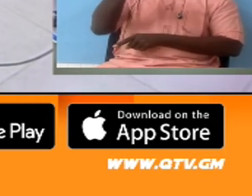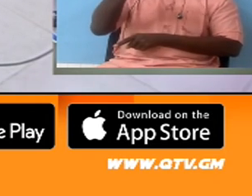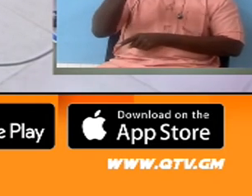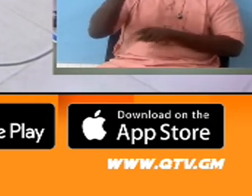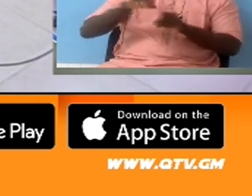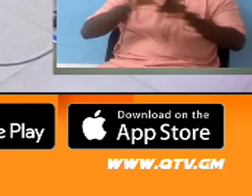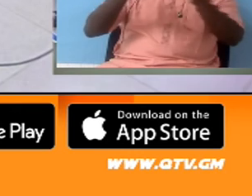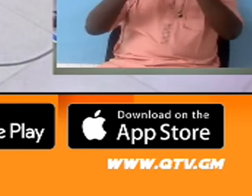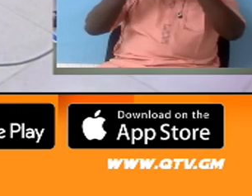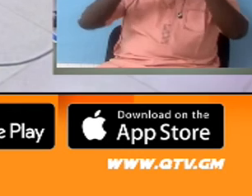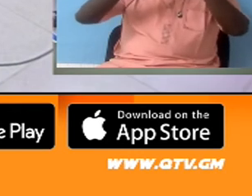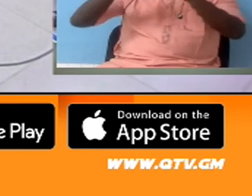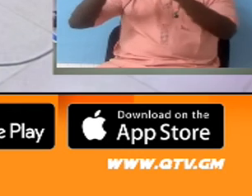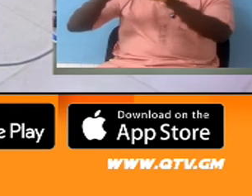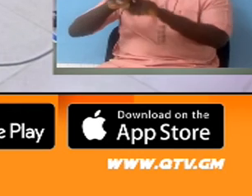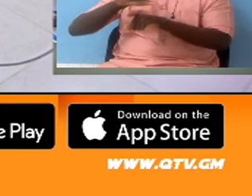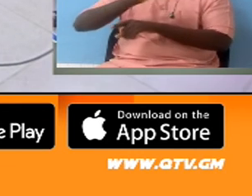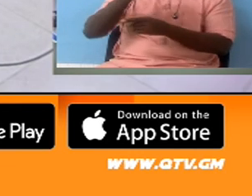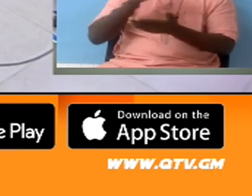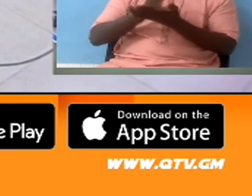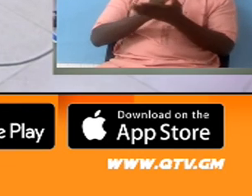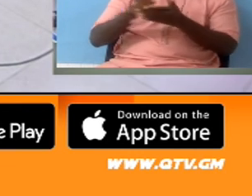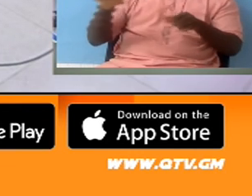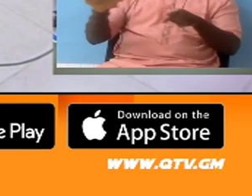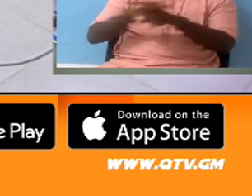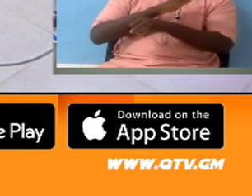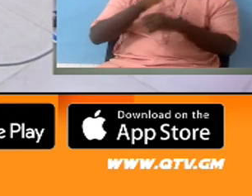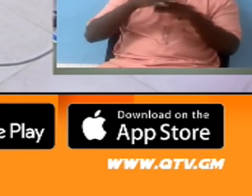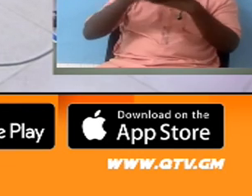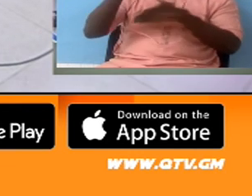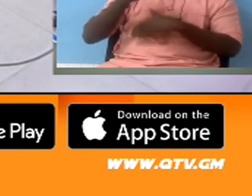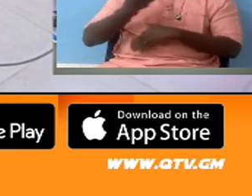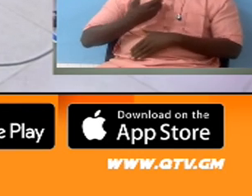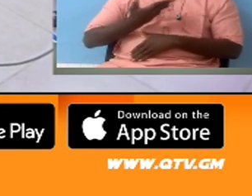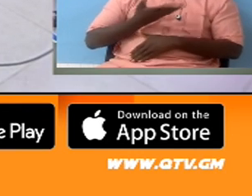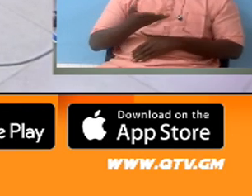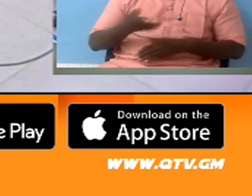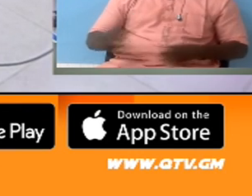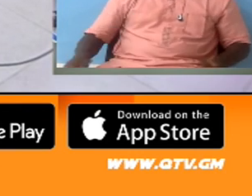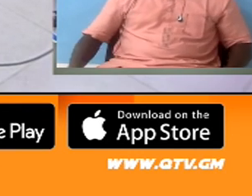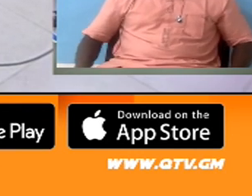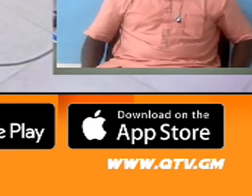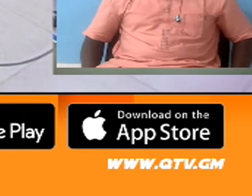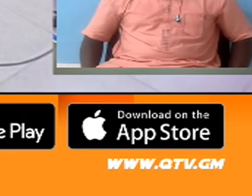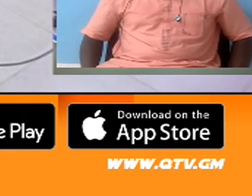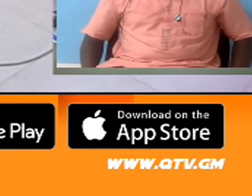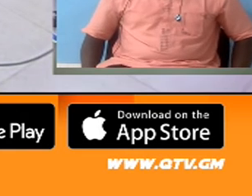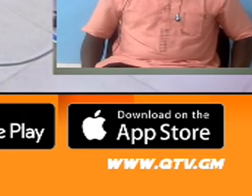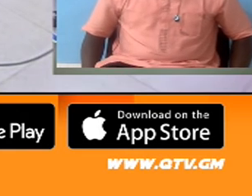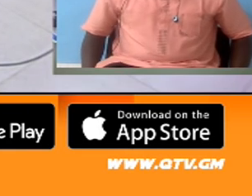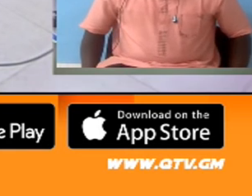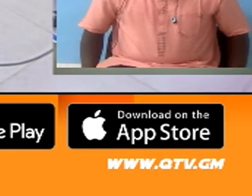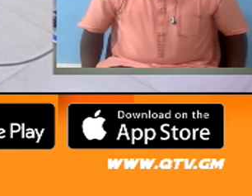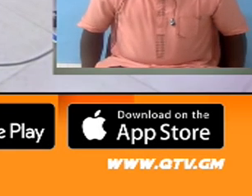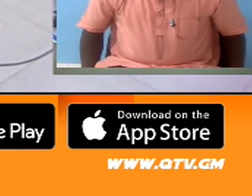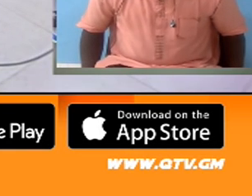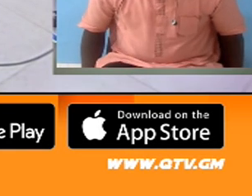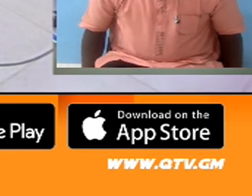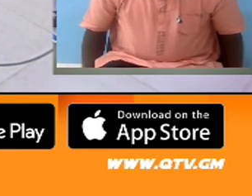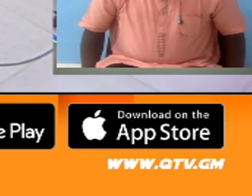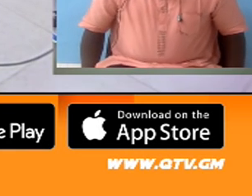So diga munuma ko konté ndax té number 5 rek djuroom ñeneen fukki cell ak djuroom la won té dafa fesson